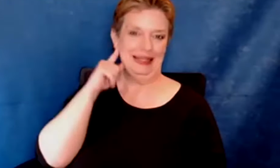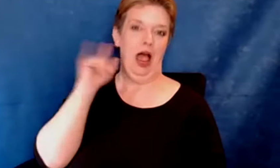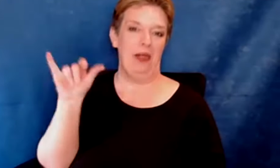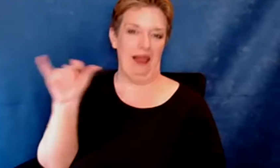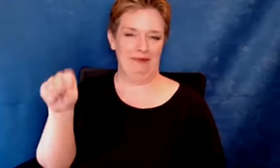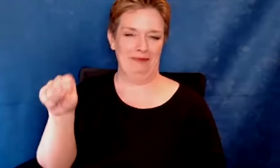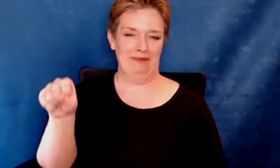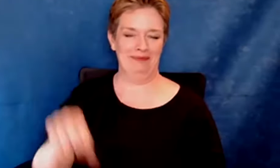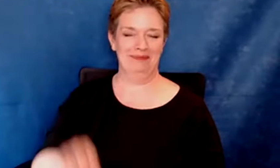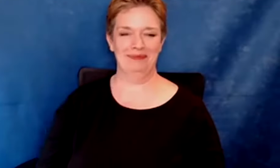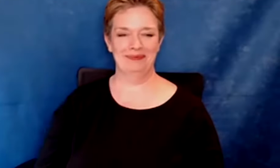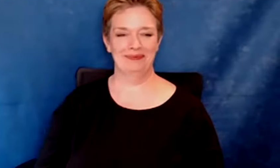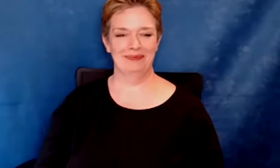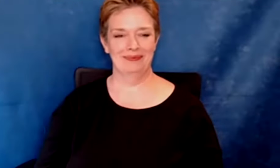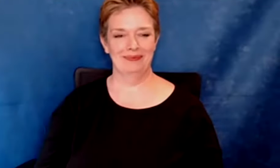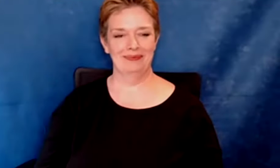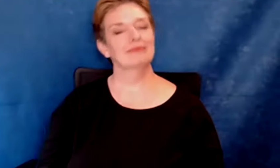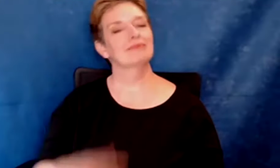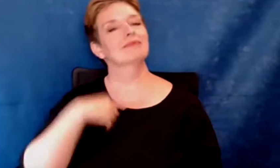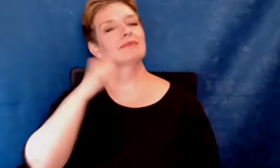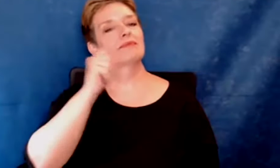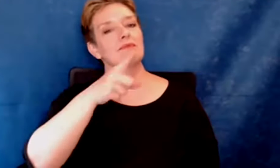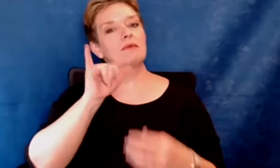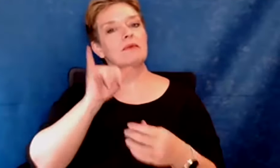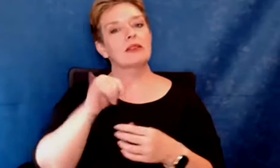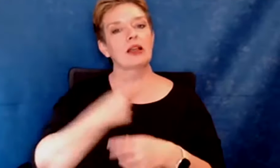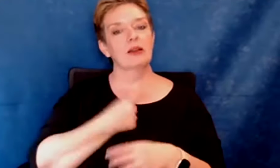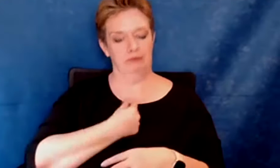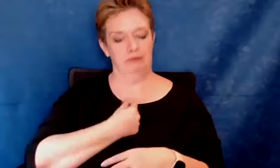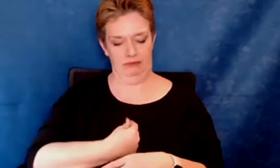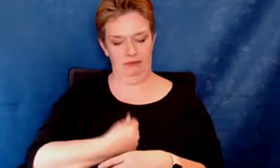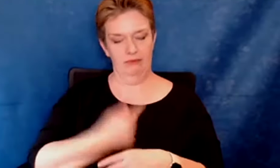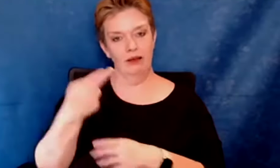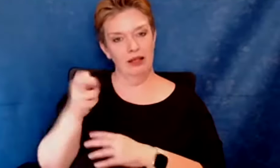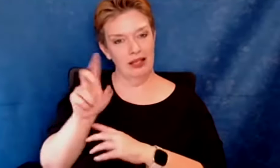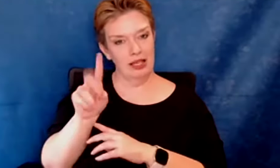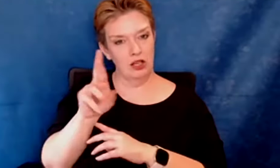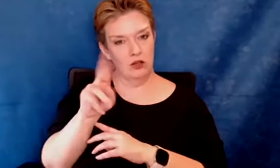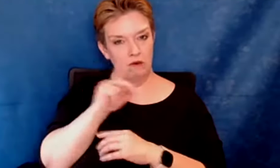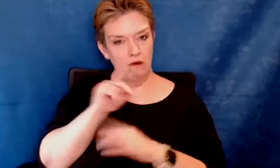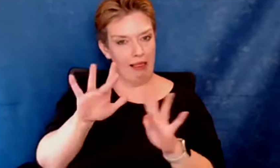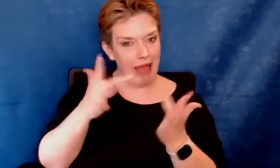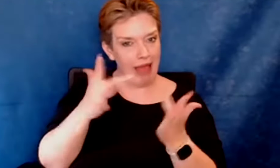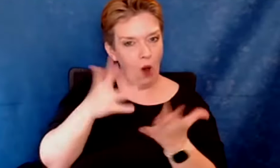All right, we've got another question. Is the weight of the pendant hedrons light or heavy?